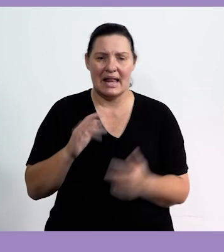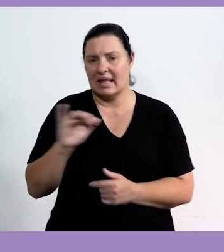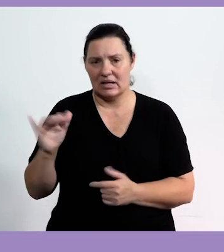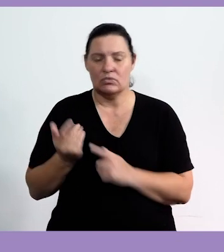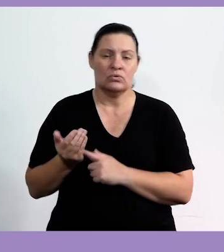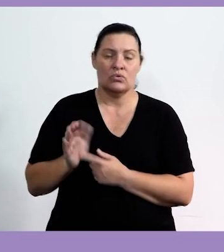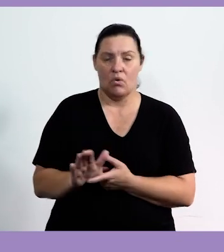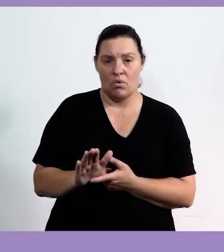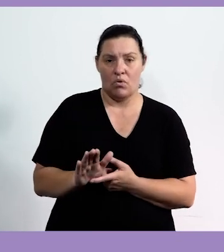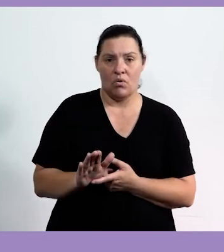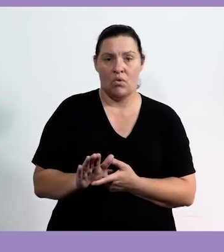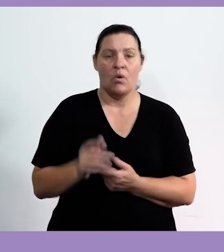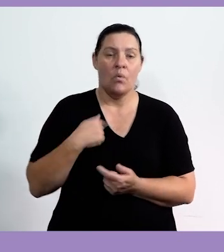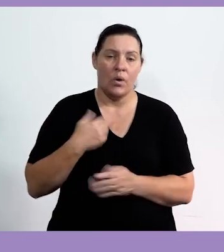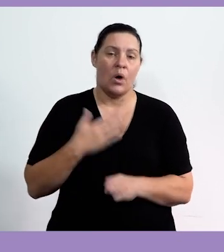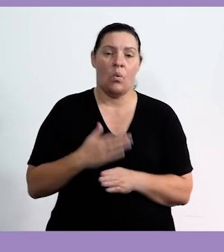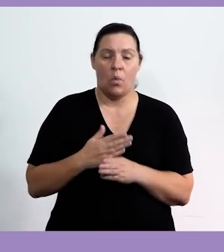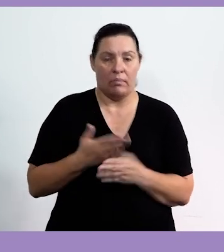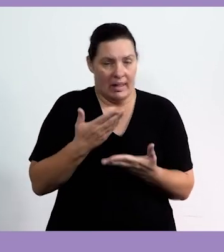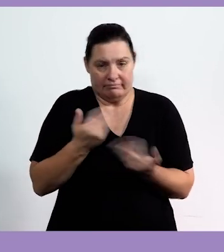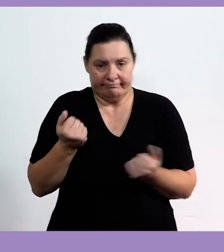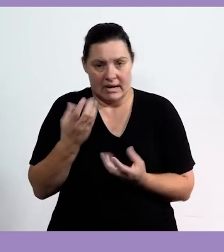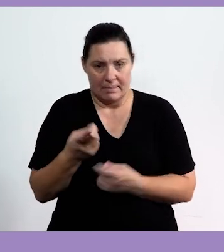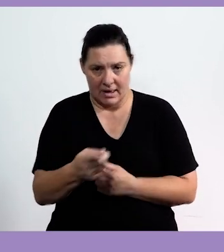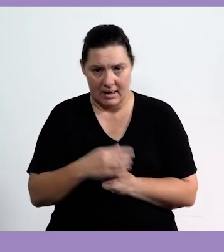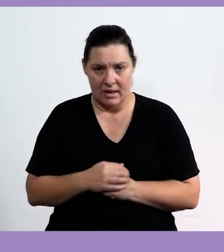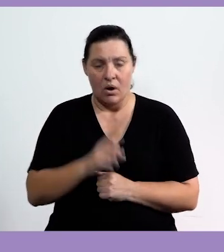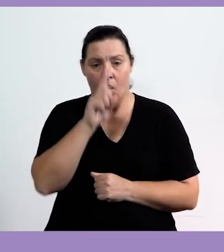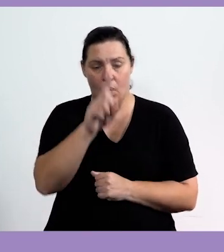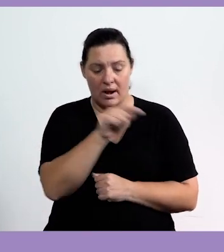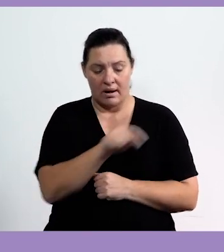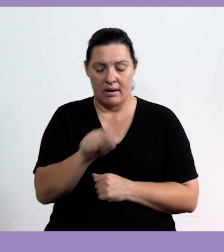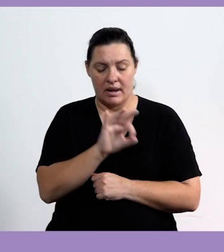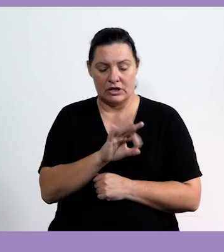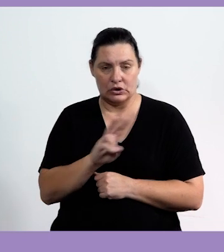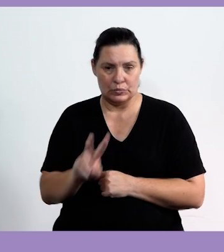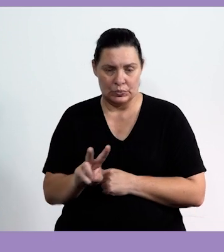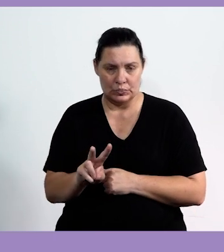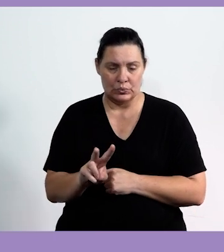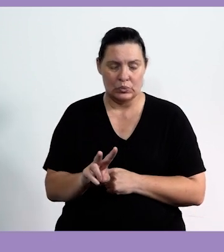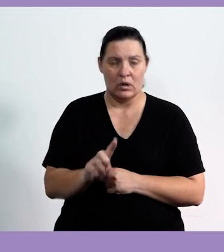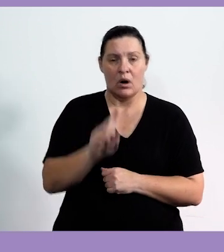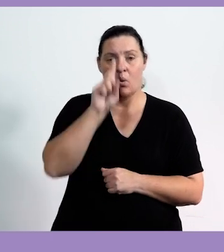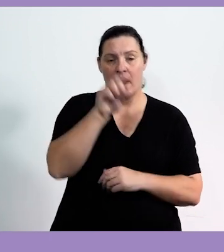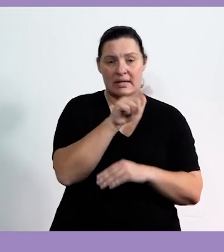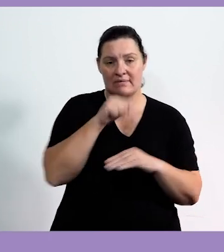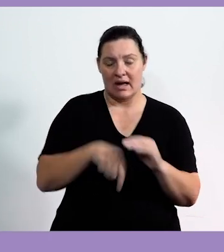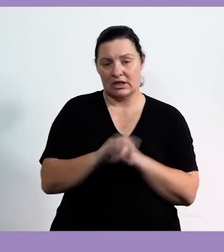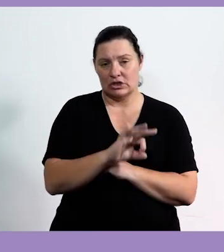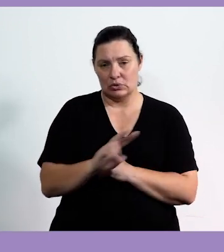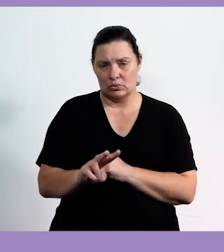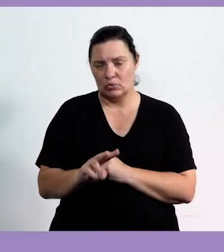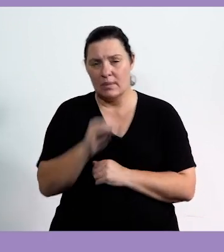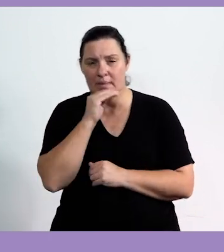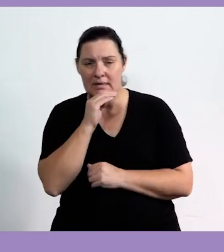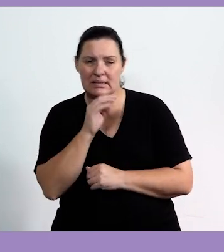letter to show that we are working with an unknown. We have 1 divided by 32. 1 divided by 32,